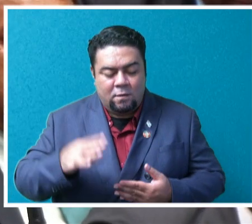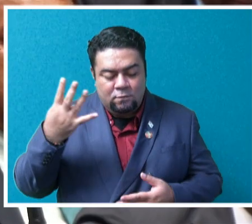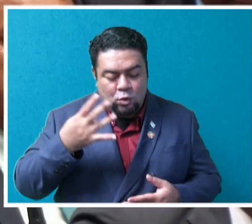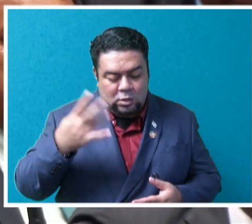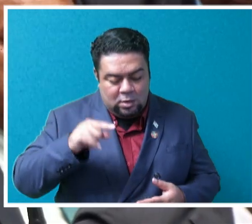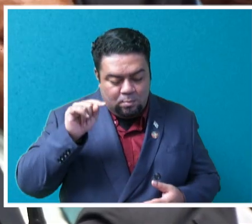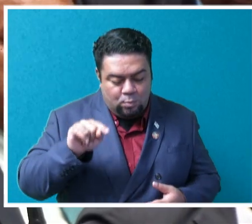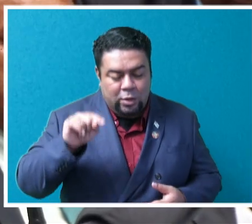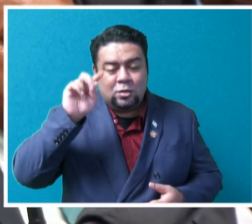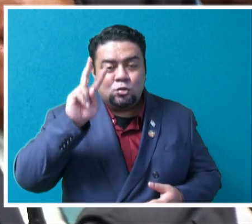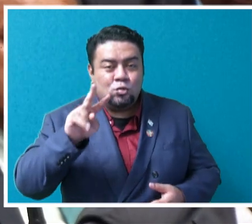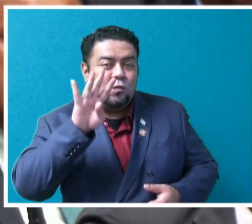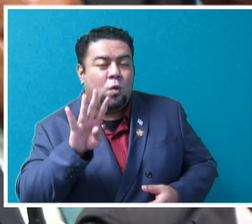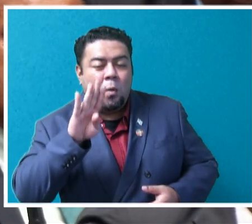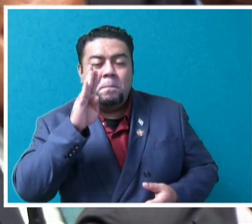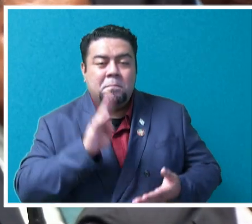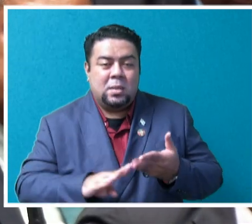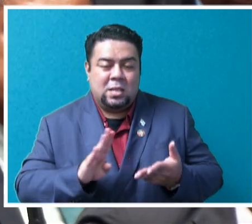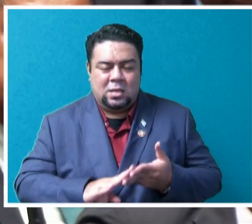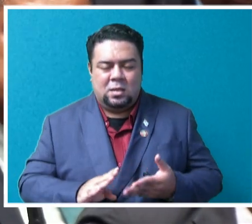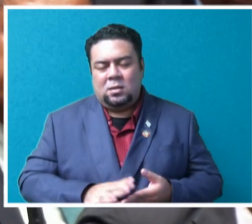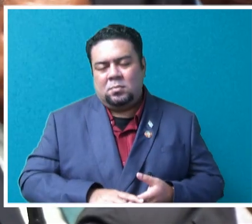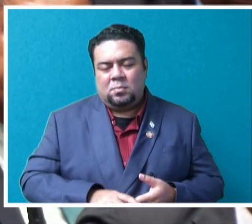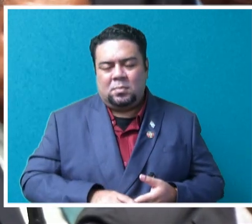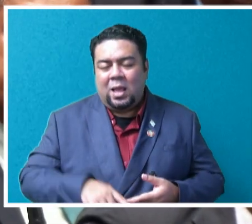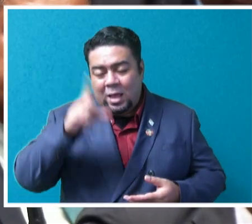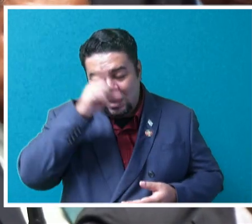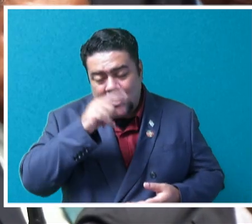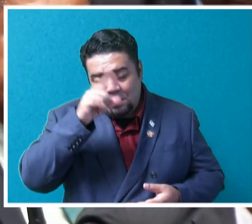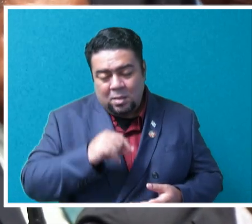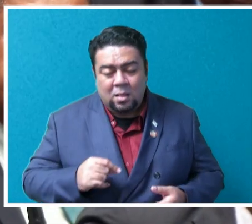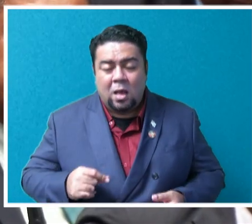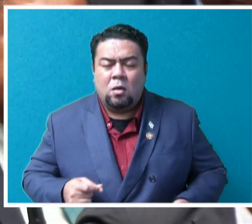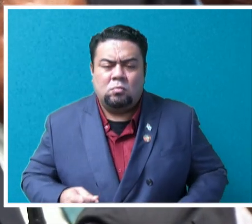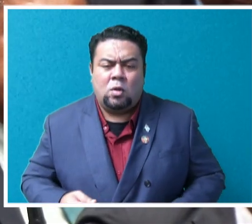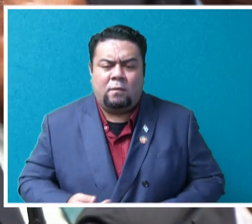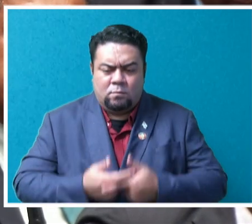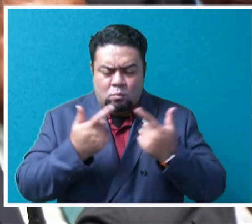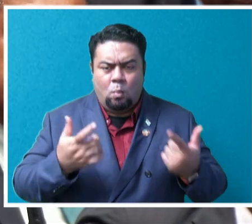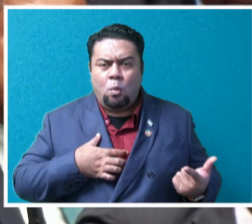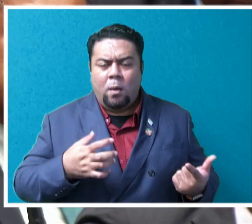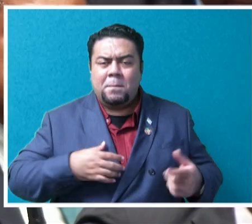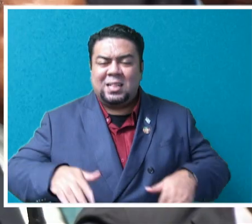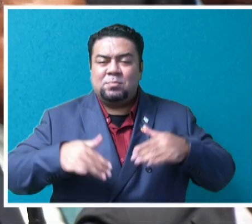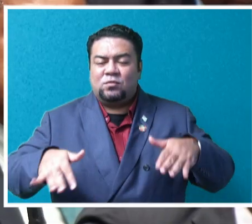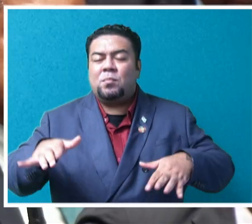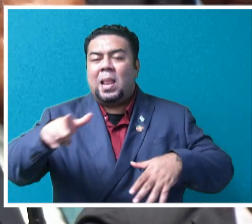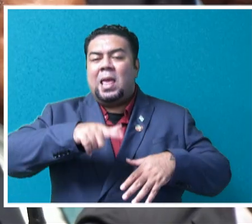million in equity investment, enabling greater landowners' participation in the